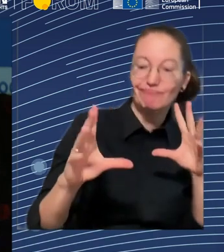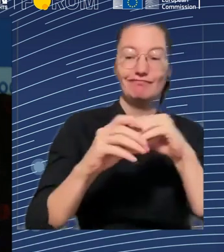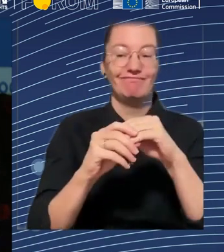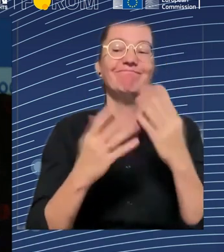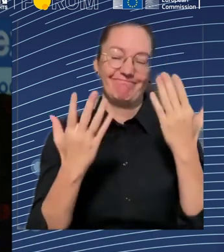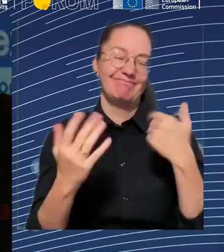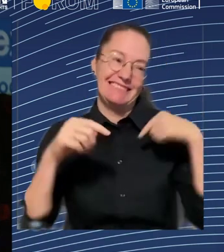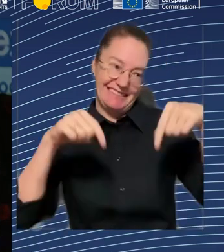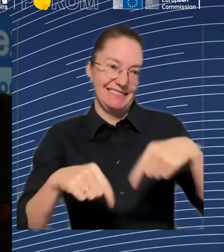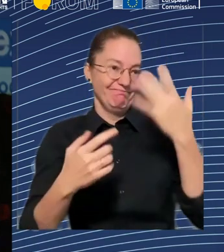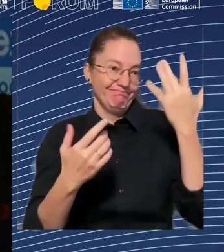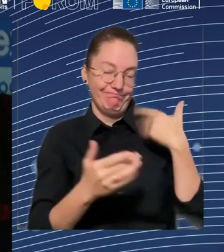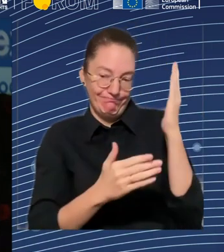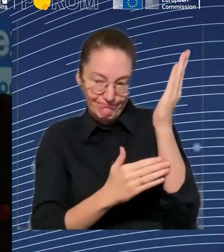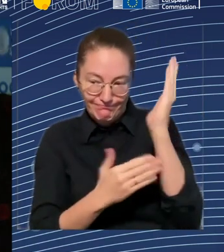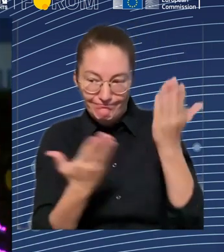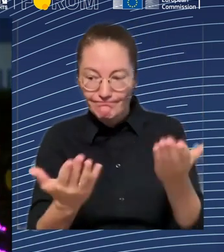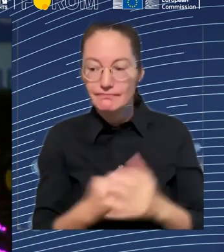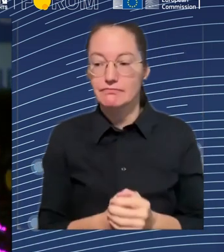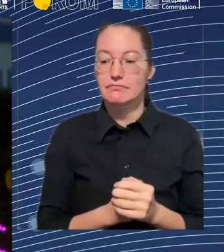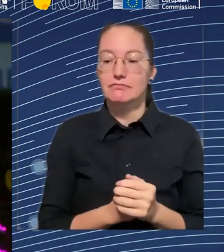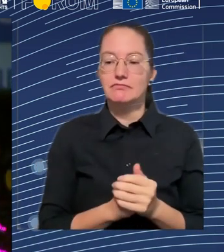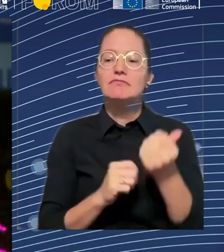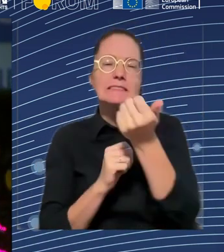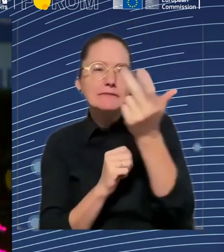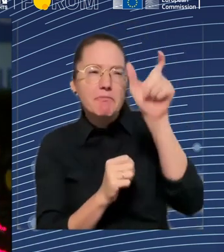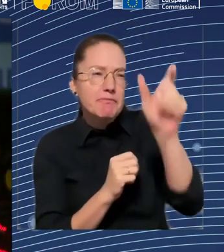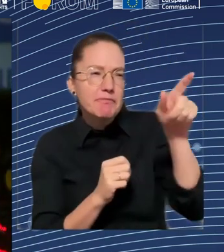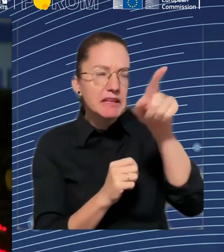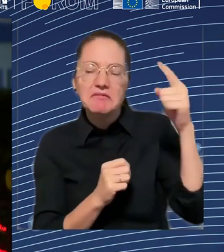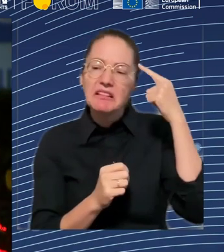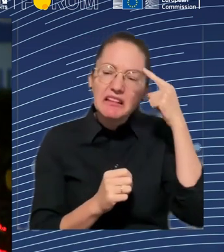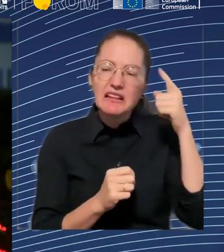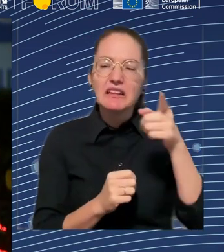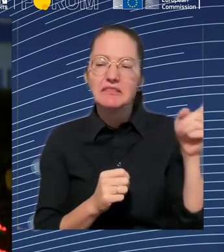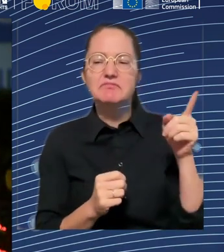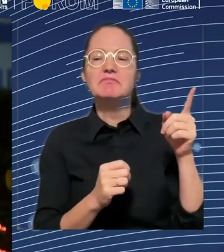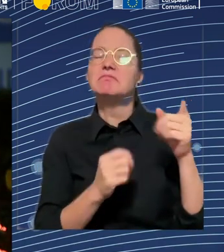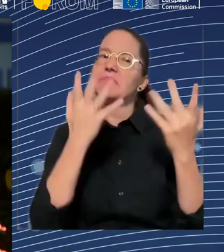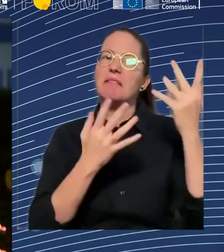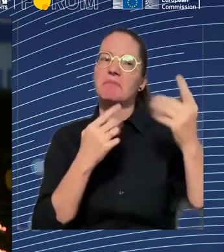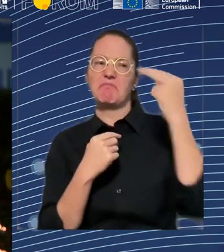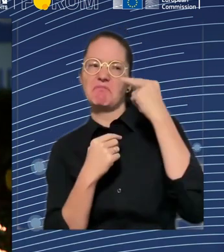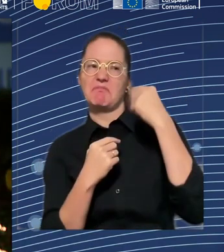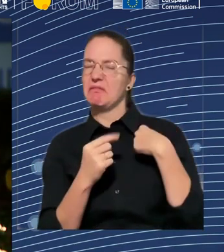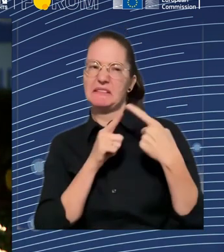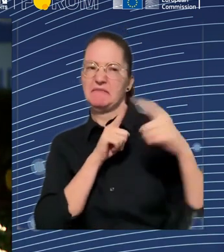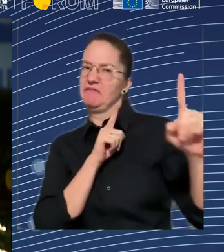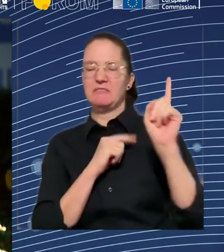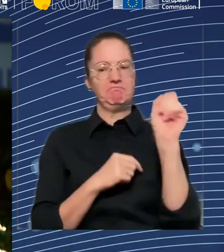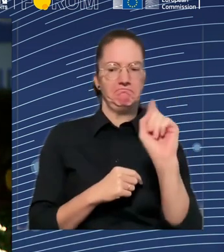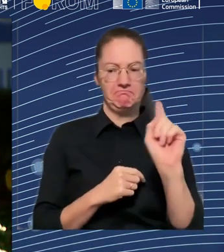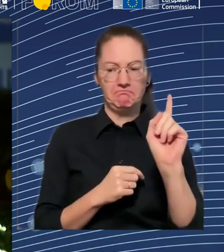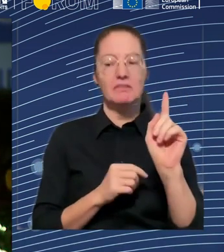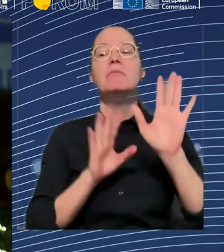can't leave anyone behind. How can we support this transition? Well, it all depends on skills. Skills are absolutely